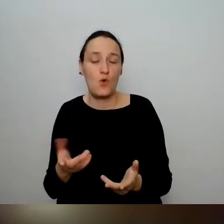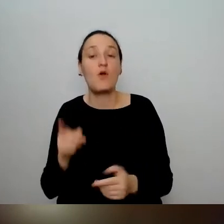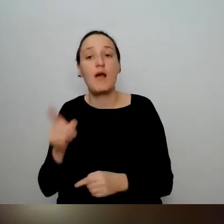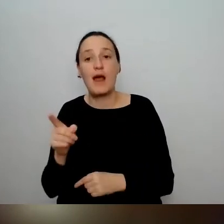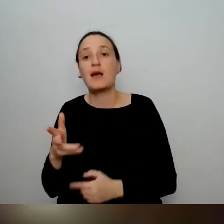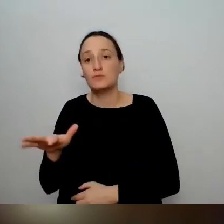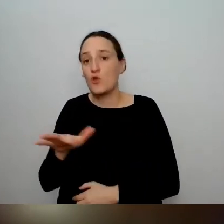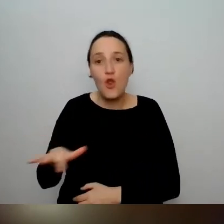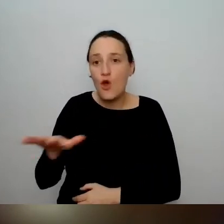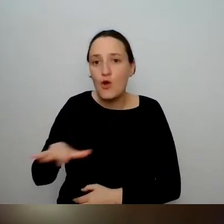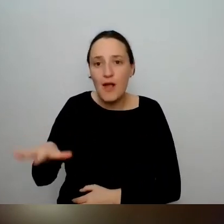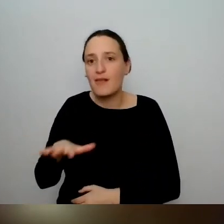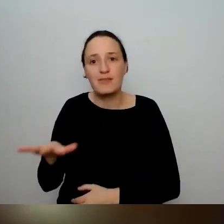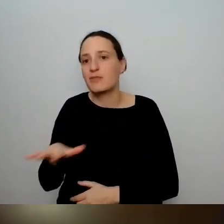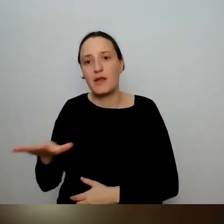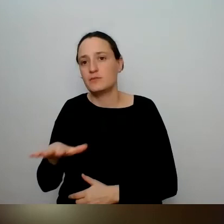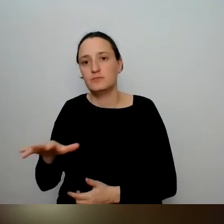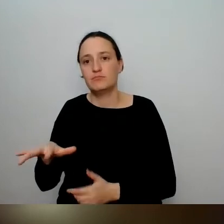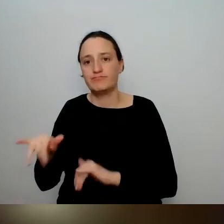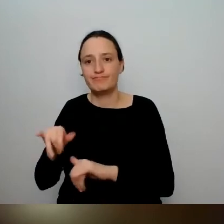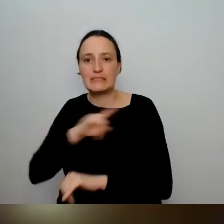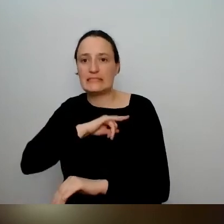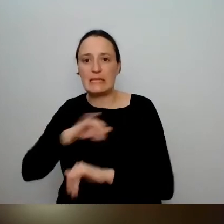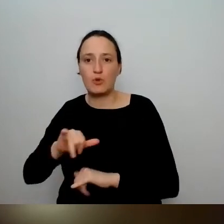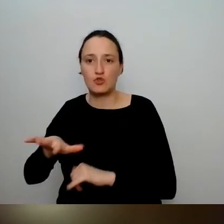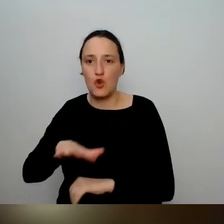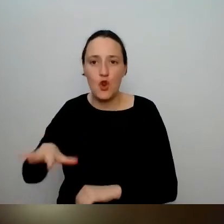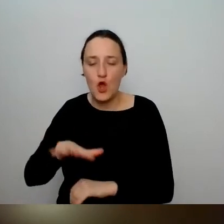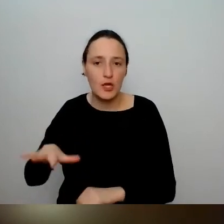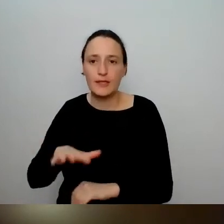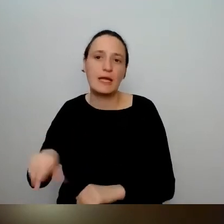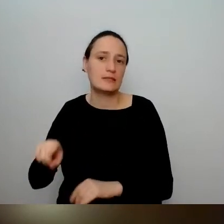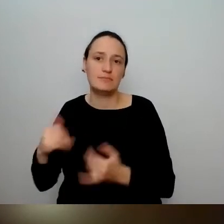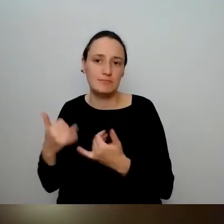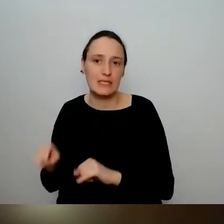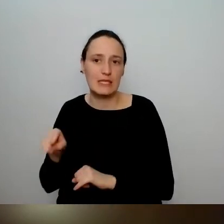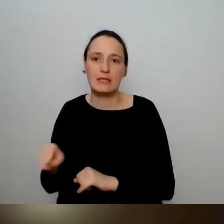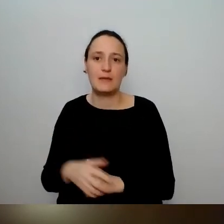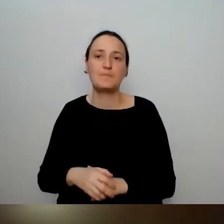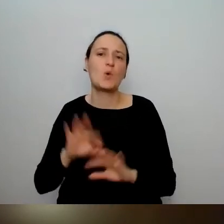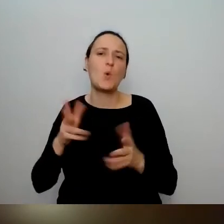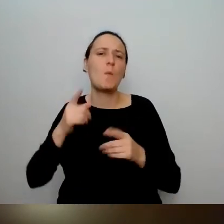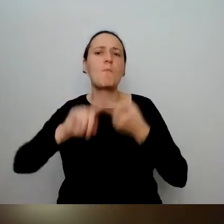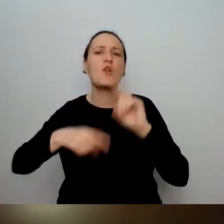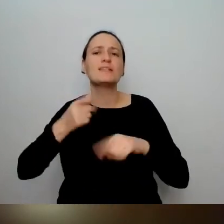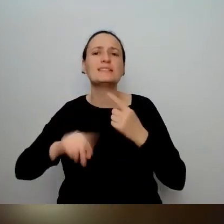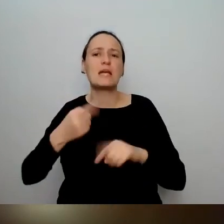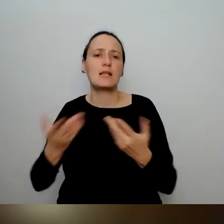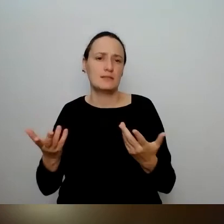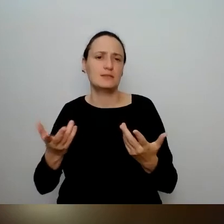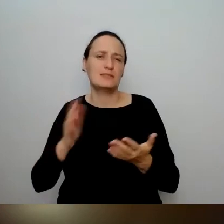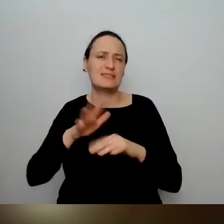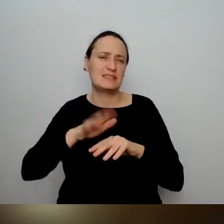area. So that's just the structure of the Norwegian, you know, political system. We have the state governance, and then we